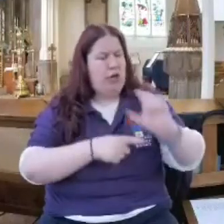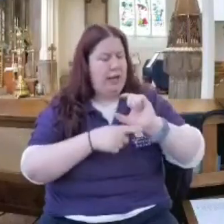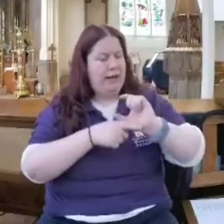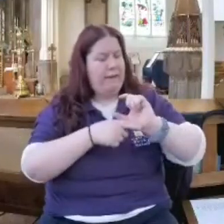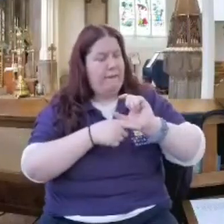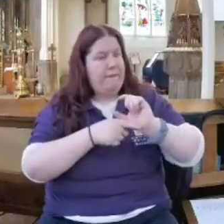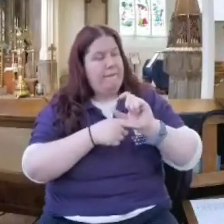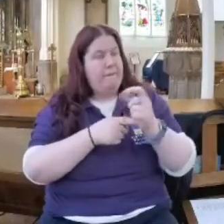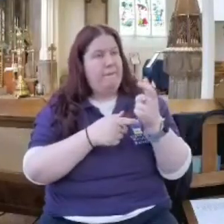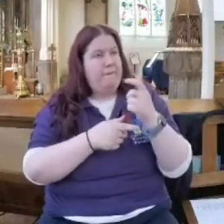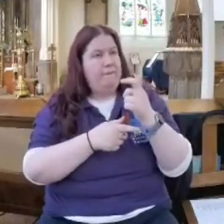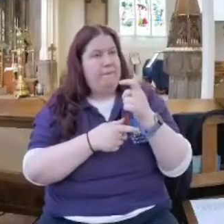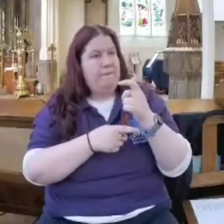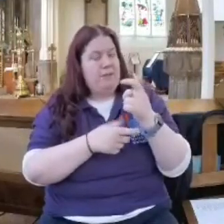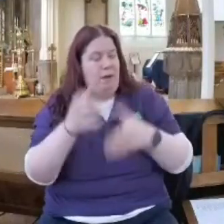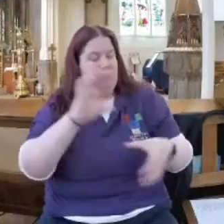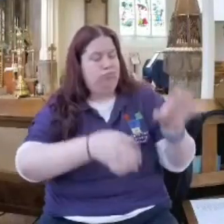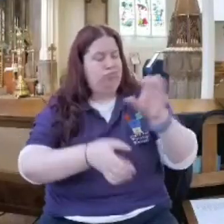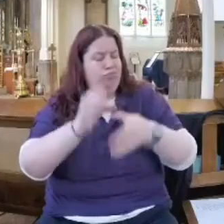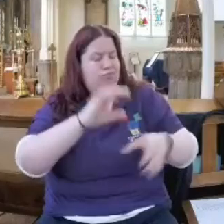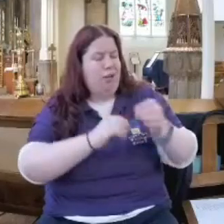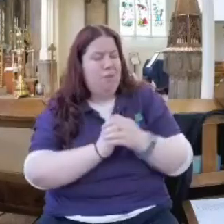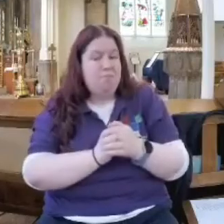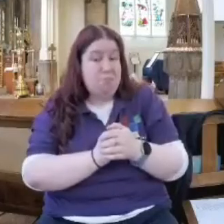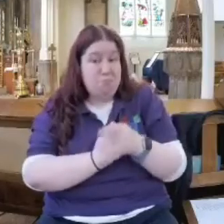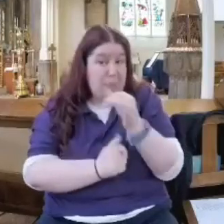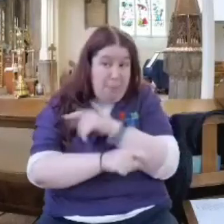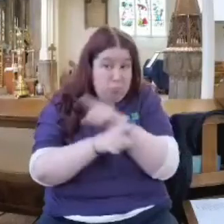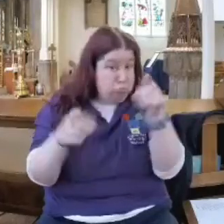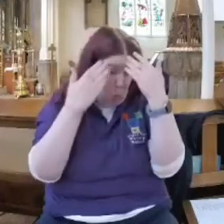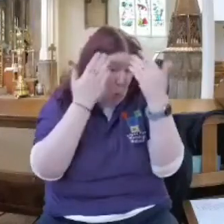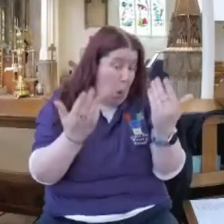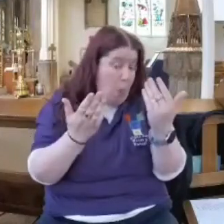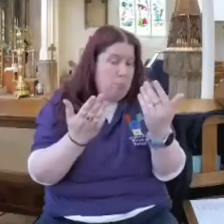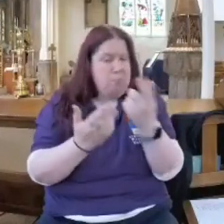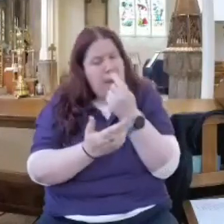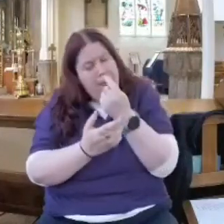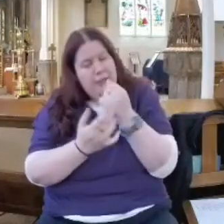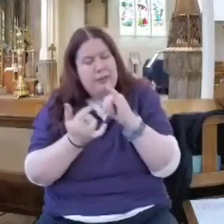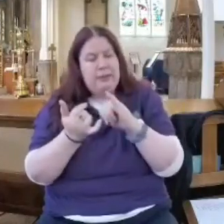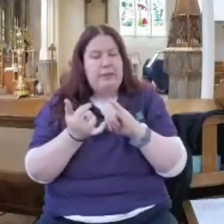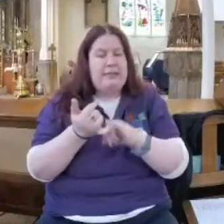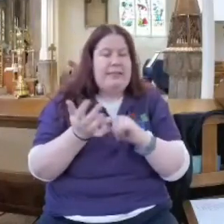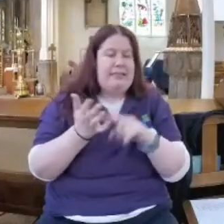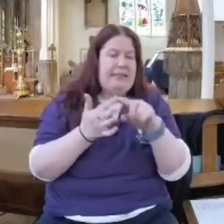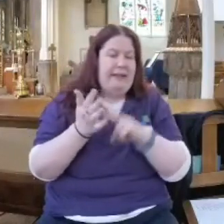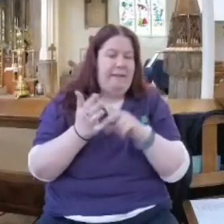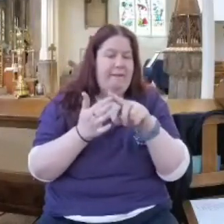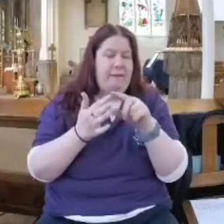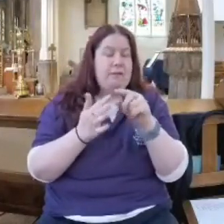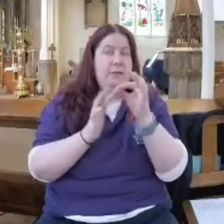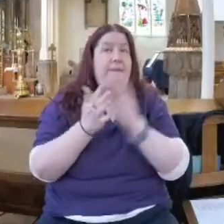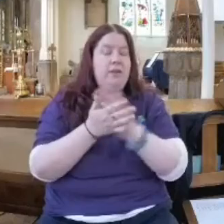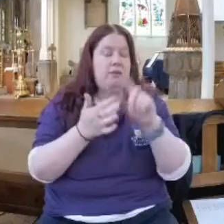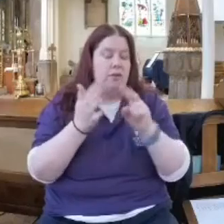astrophysicist. And while his name may not be well known to you, you might have heard of Stephen Hawking, but most people haven't heard of